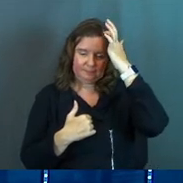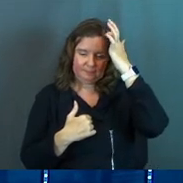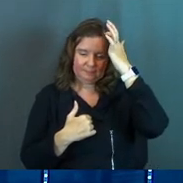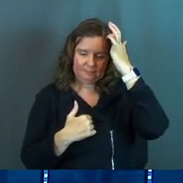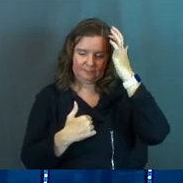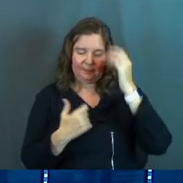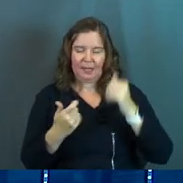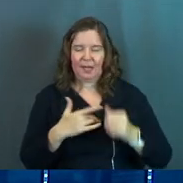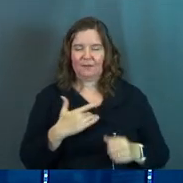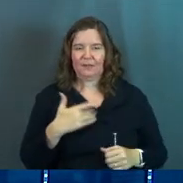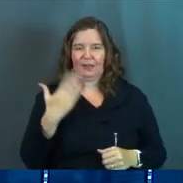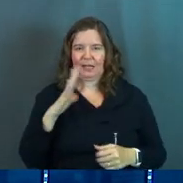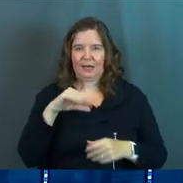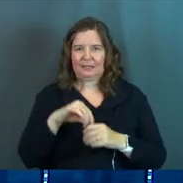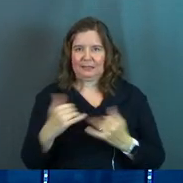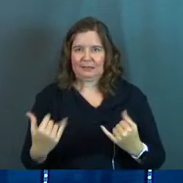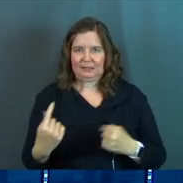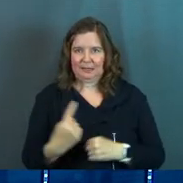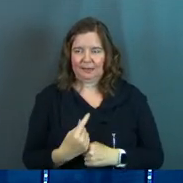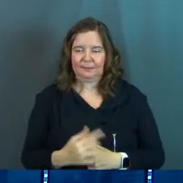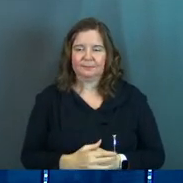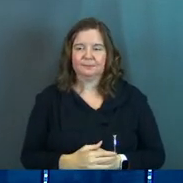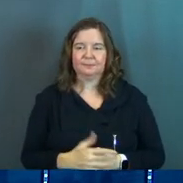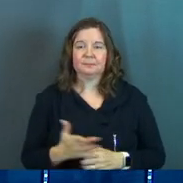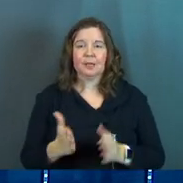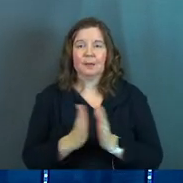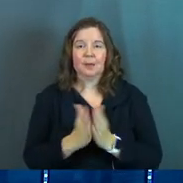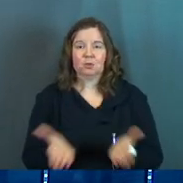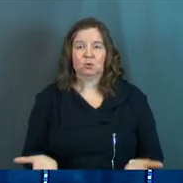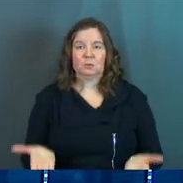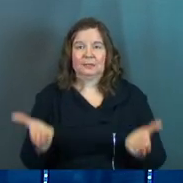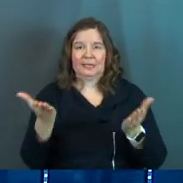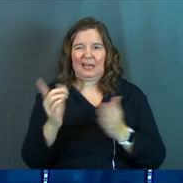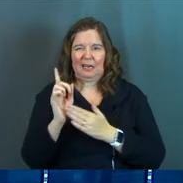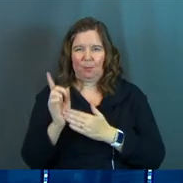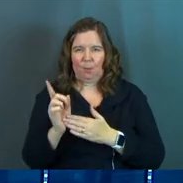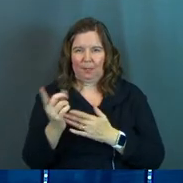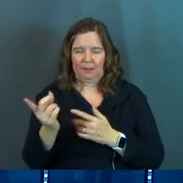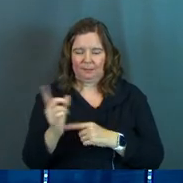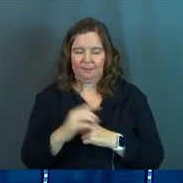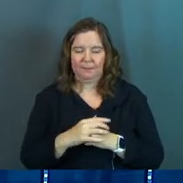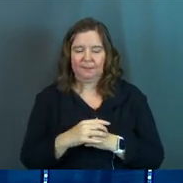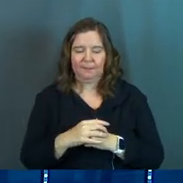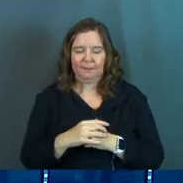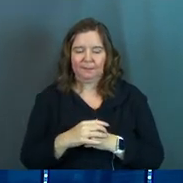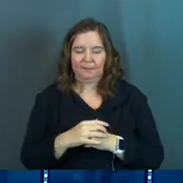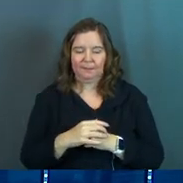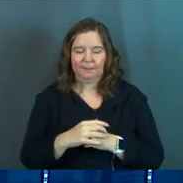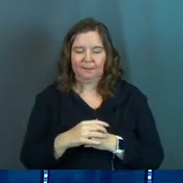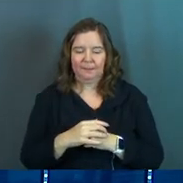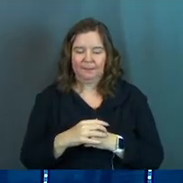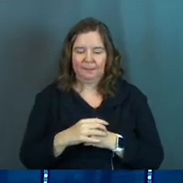just, I feel like God's in this today. I'm going to ask you to stand in a moment, and